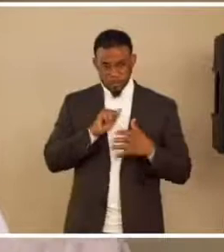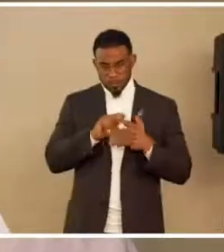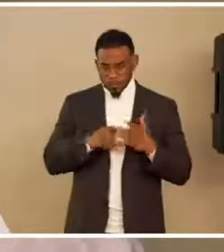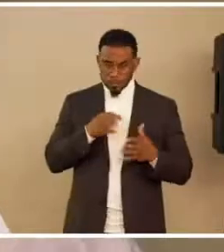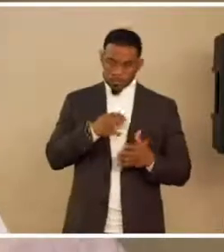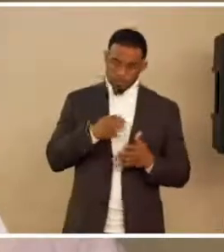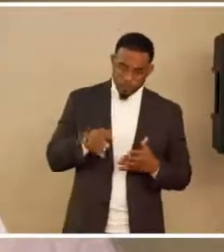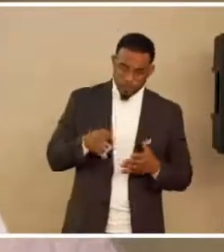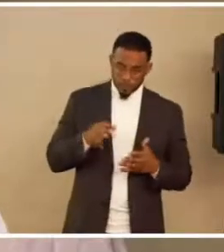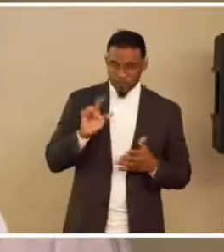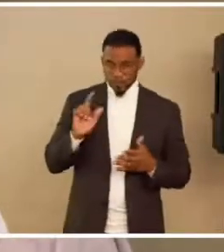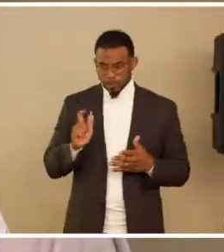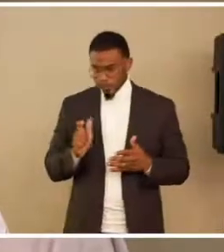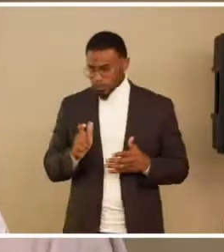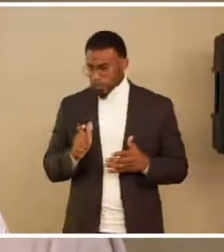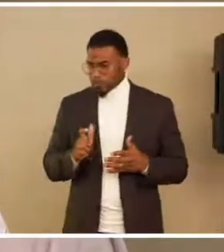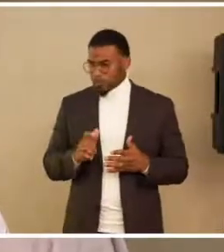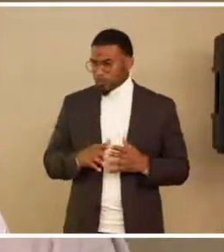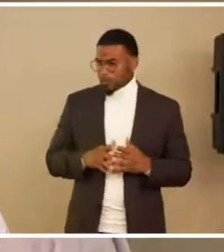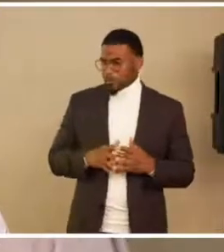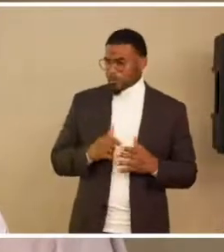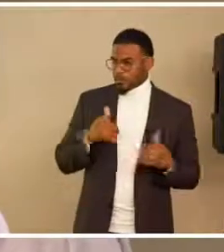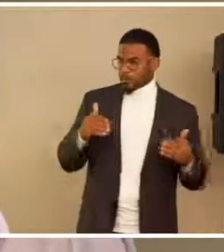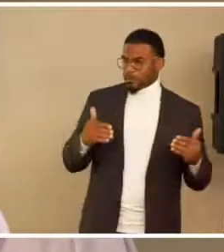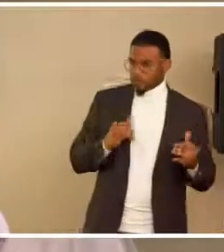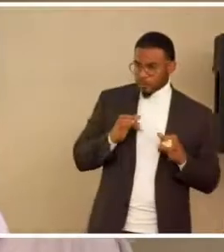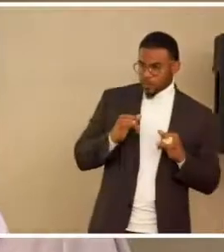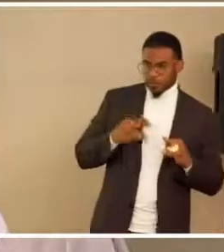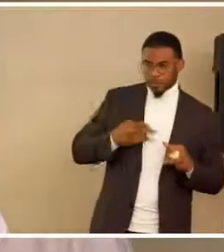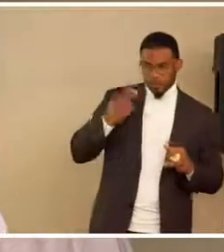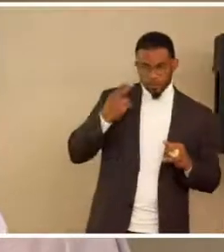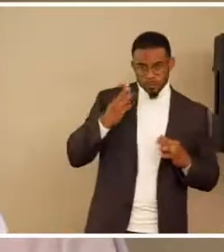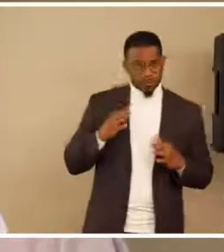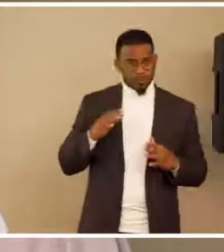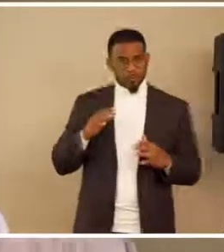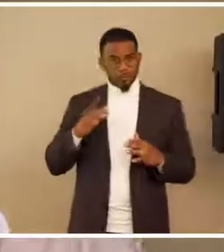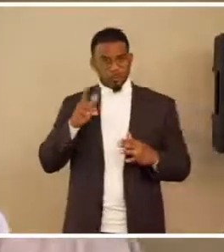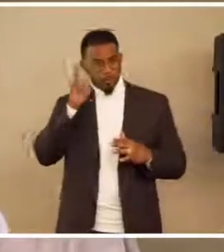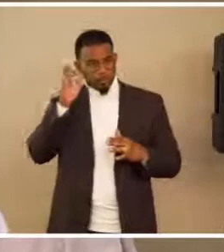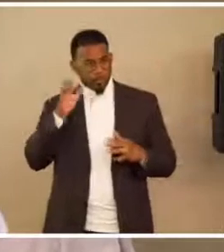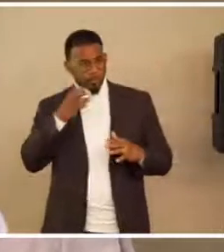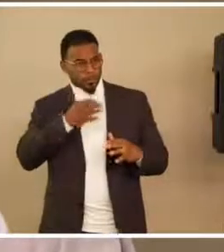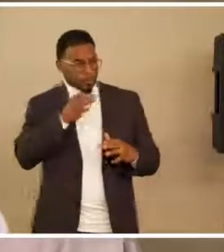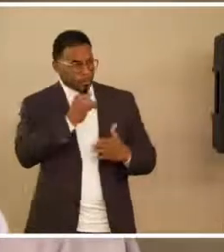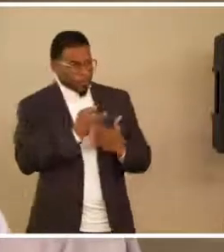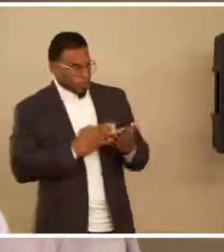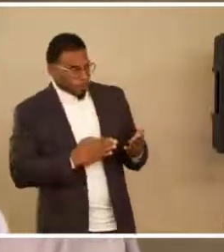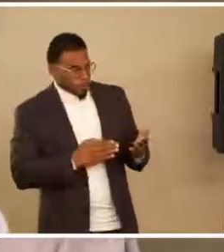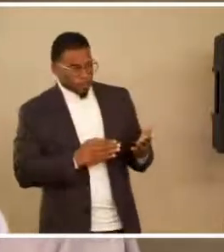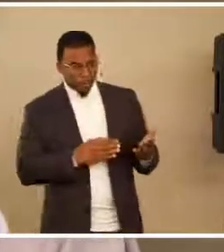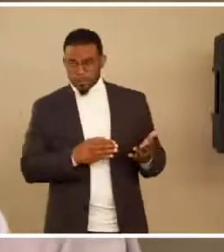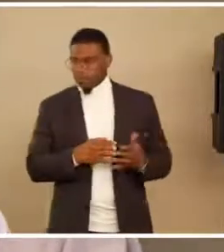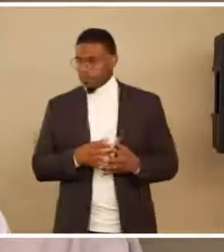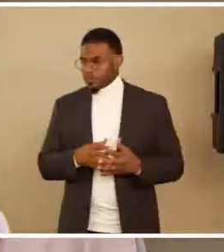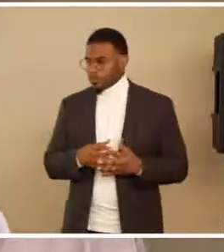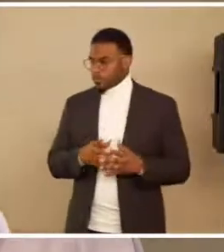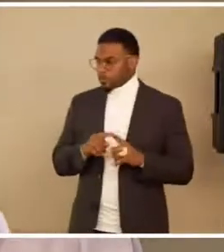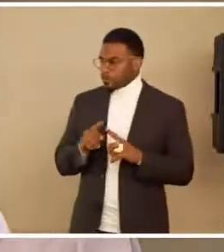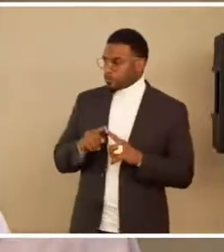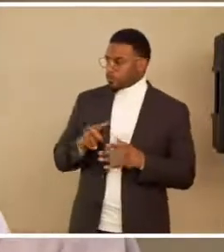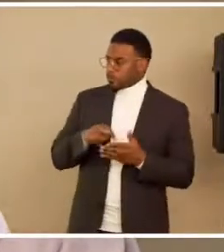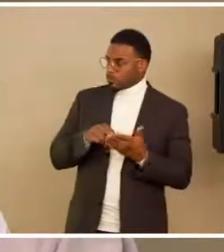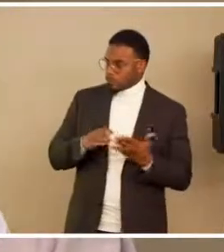all, hip-hop, Instagram. And I interviewed historians, sociologists, hip-hop artists,